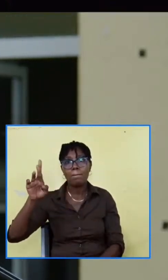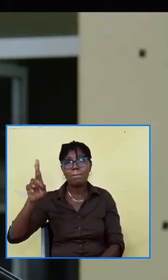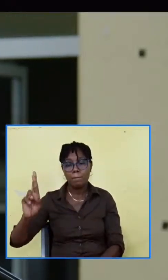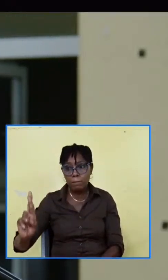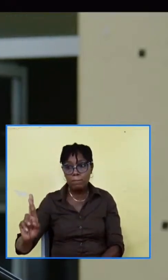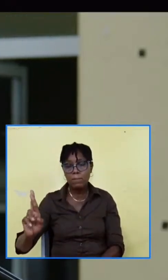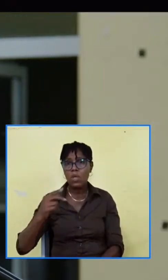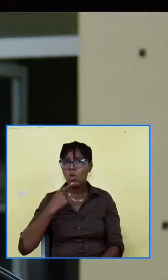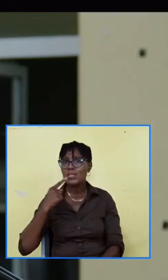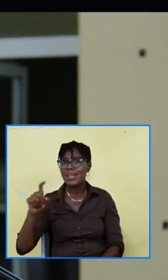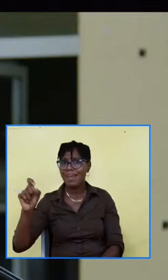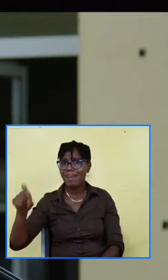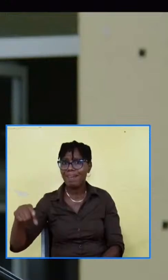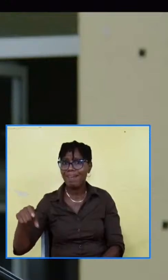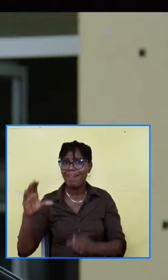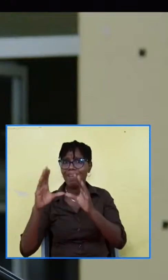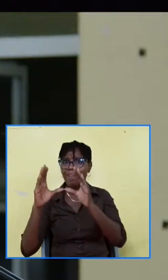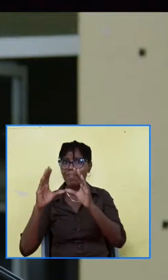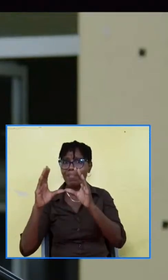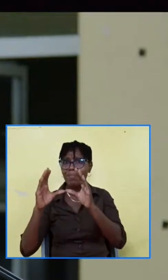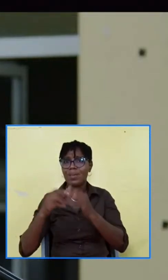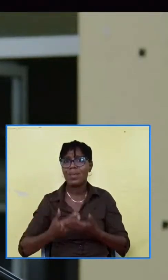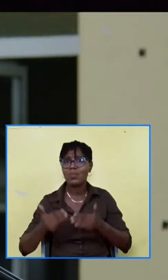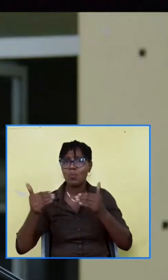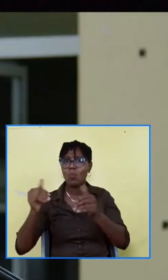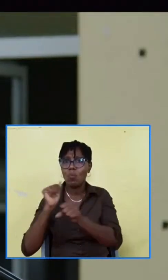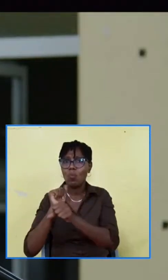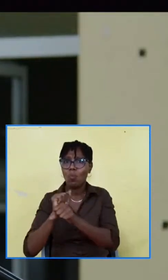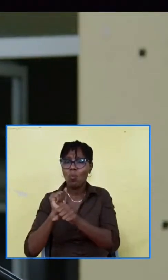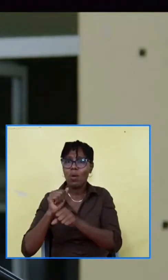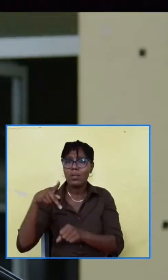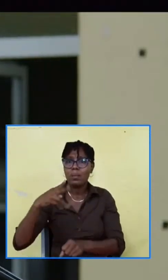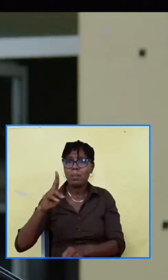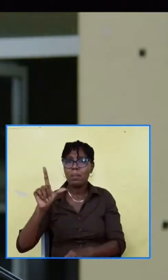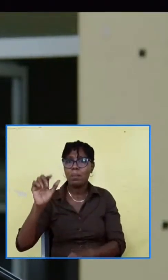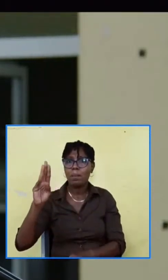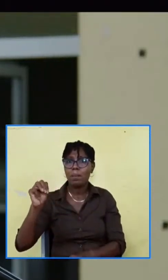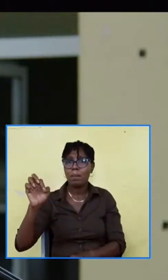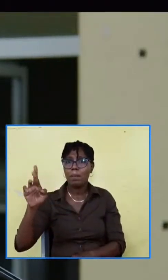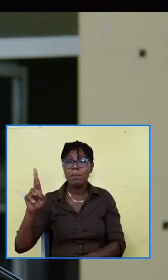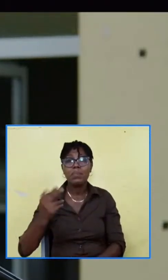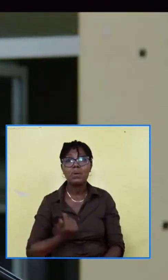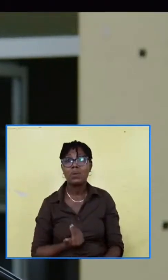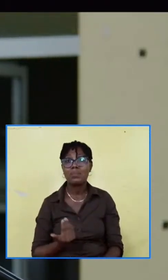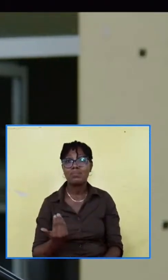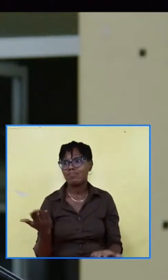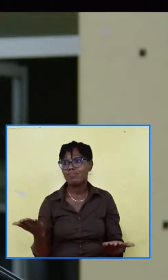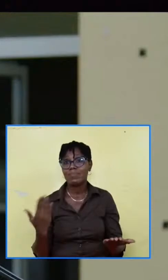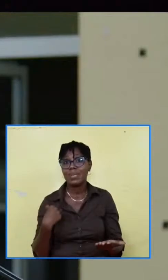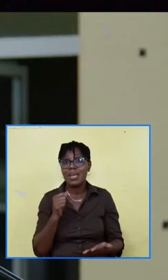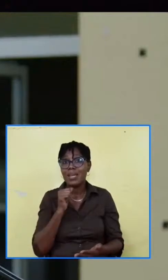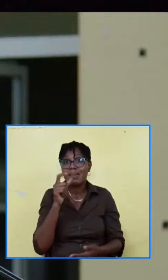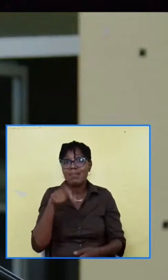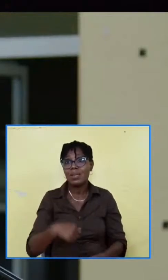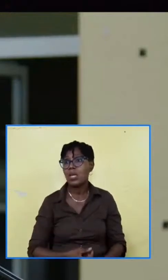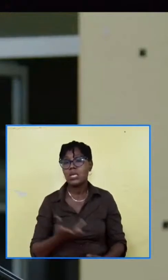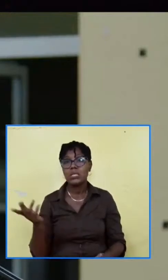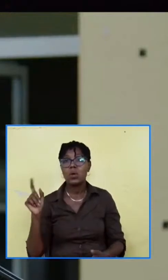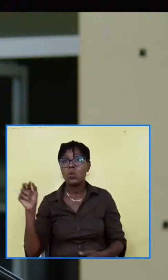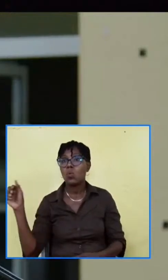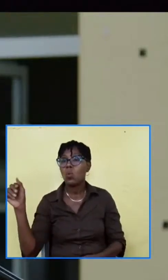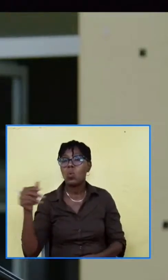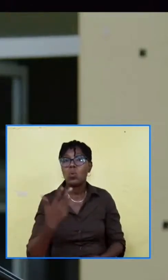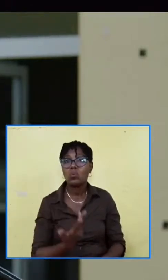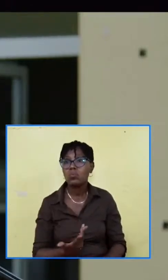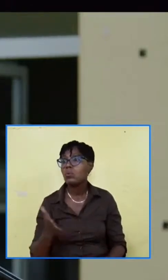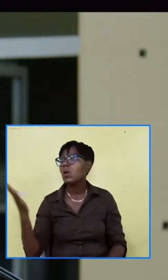do his plumbing. If he has a charge a little bit less than the man that is registered, he charges a little bit less, and he still gets his customers. I thought Mr. Strickland would have